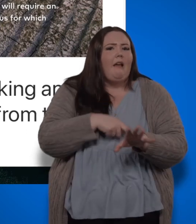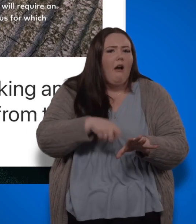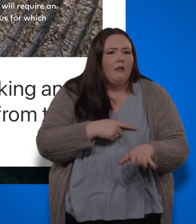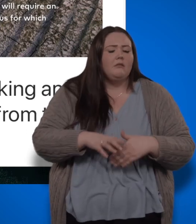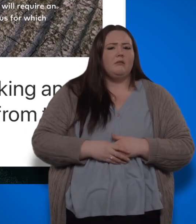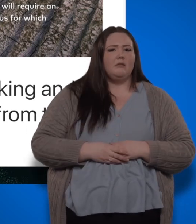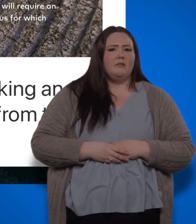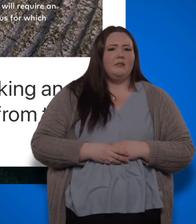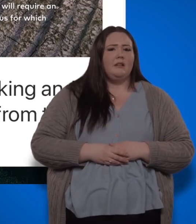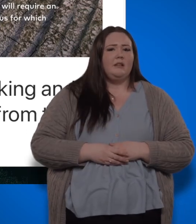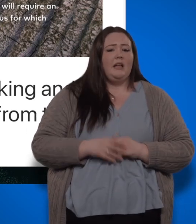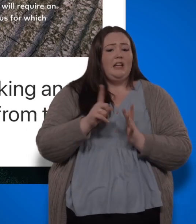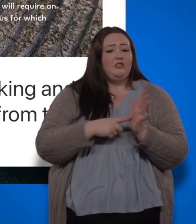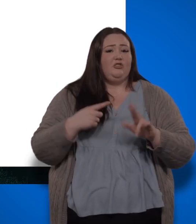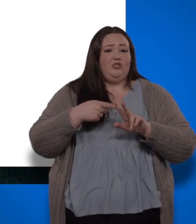others.